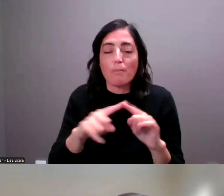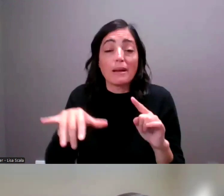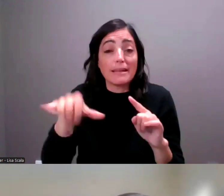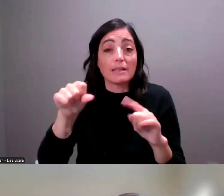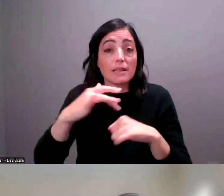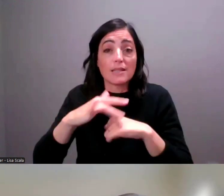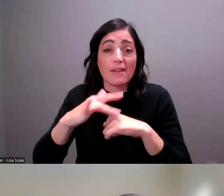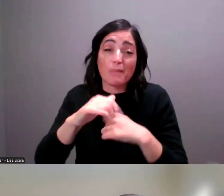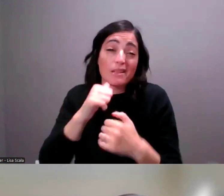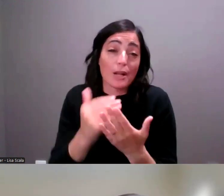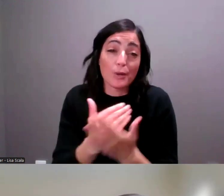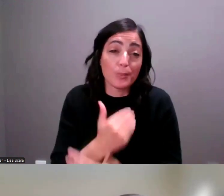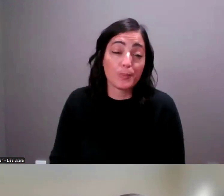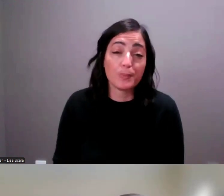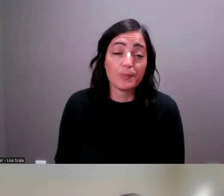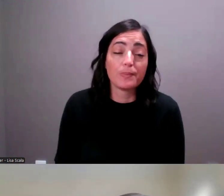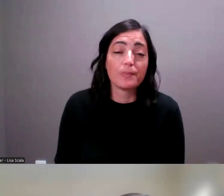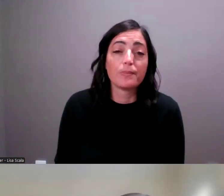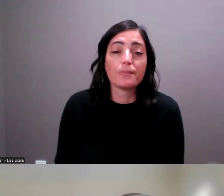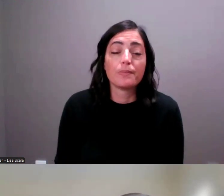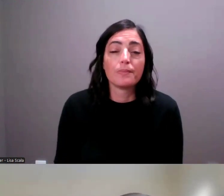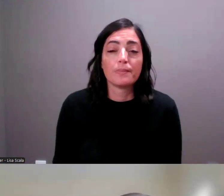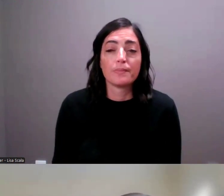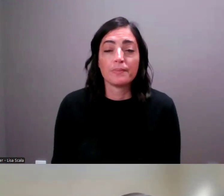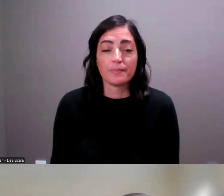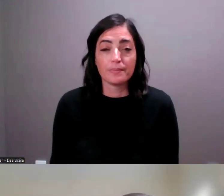But it isn't new.